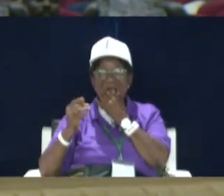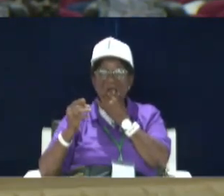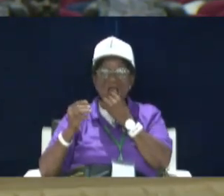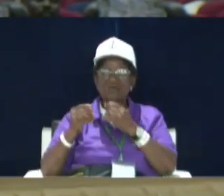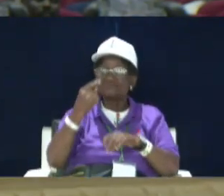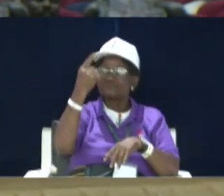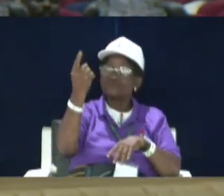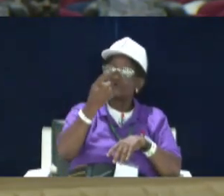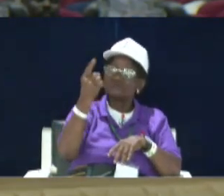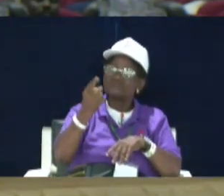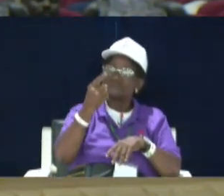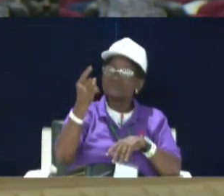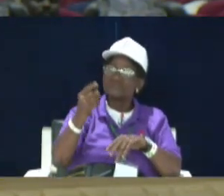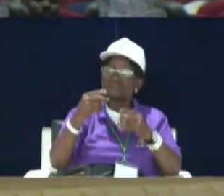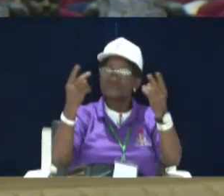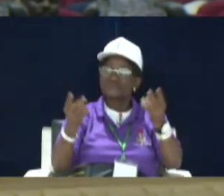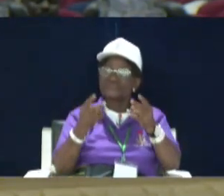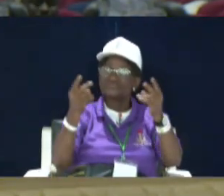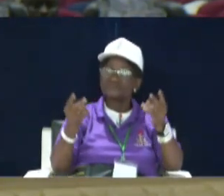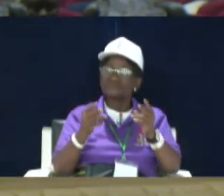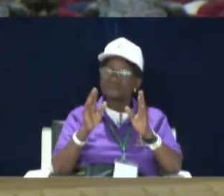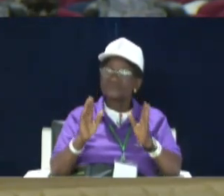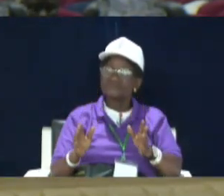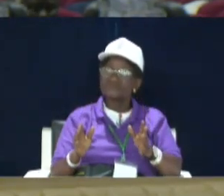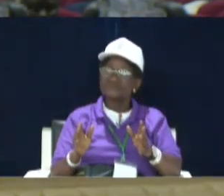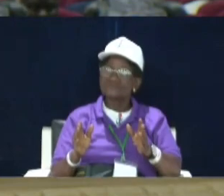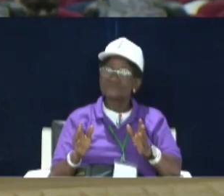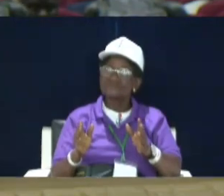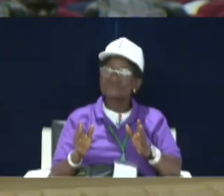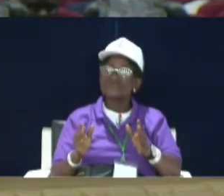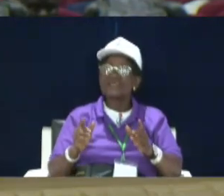Only victors live in heaven.